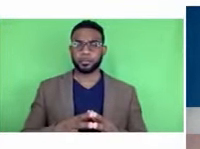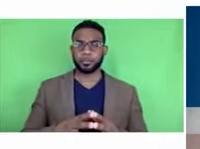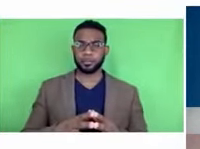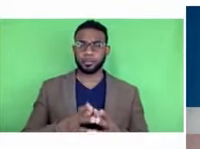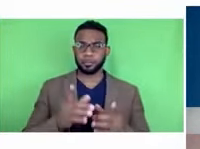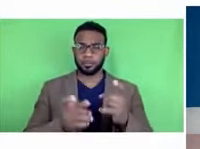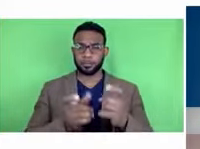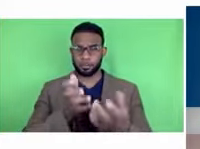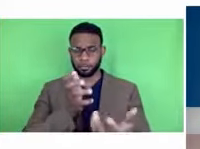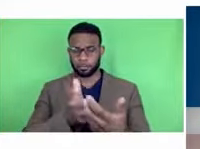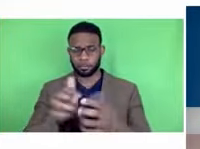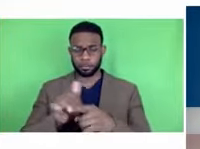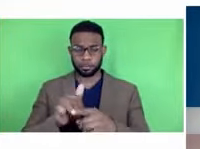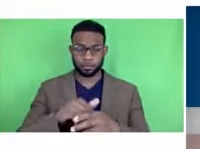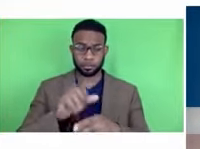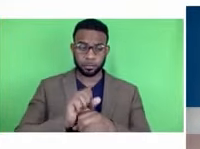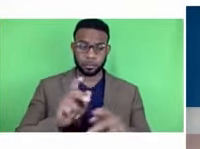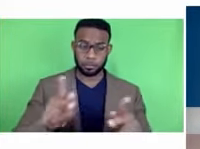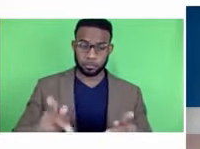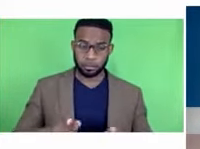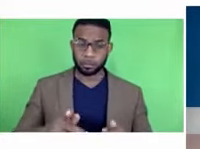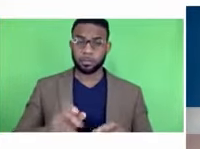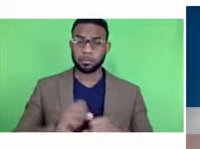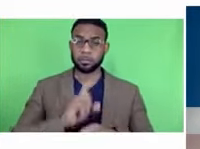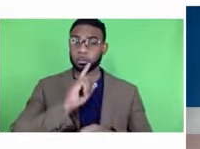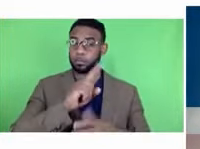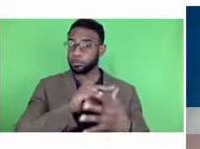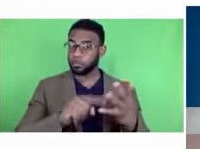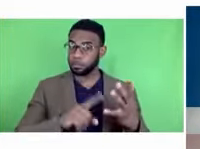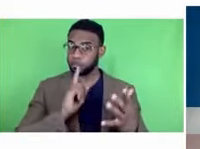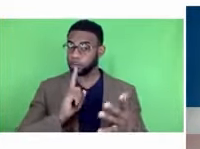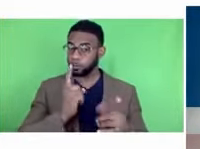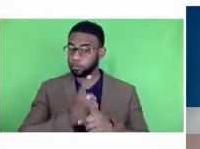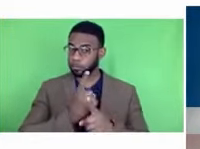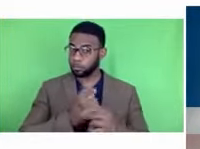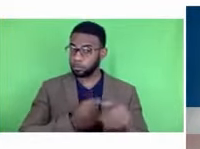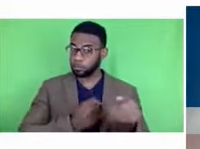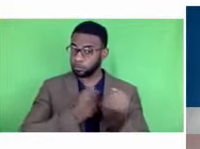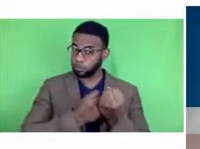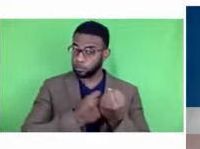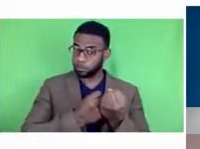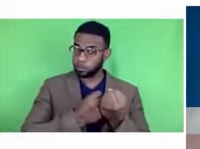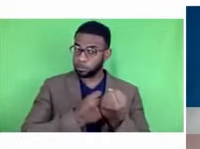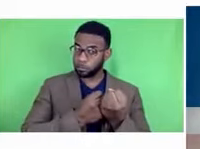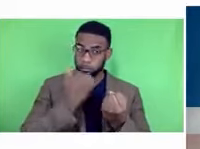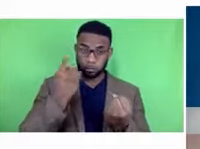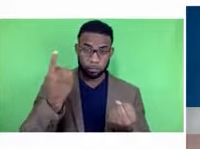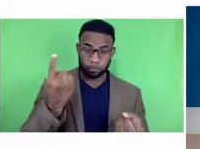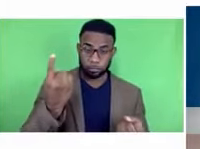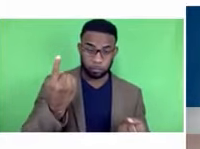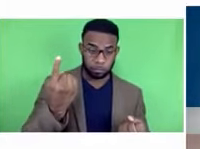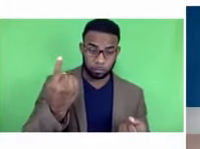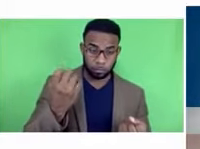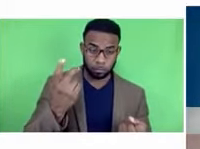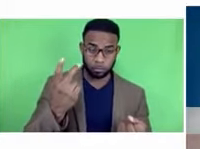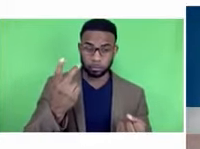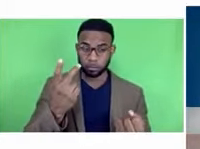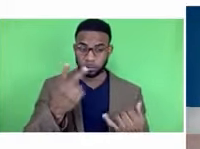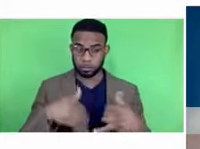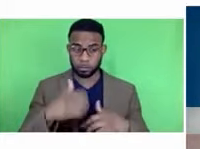customize training and even workstations to ensure that those are properly supported. That if something of the common kind